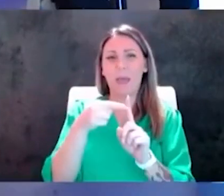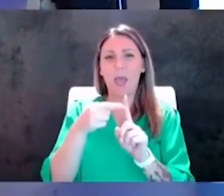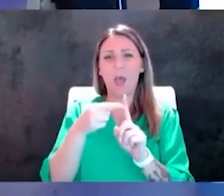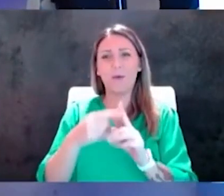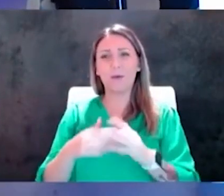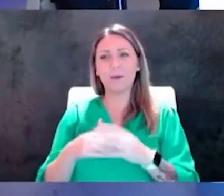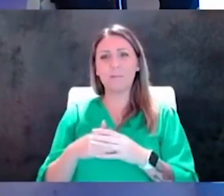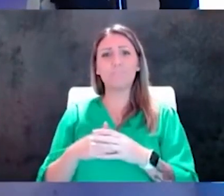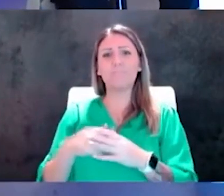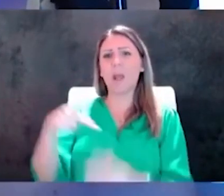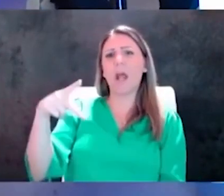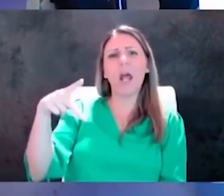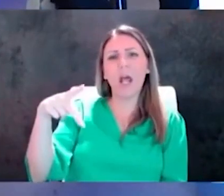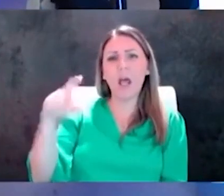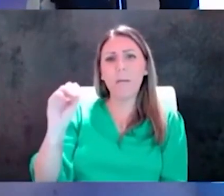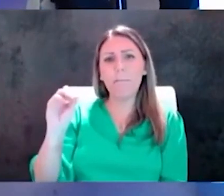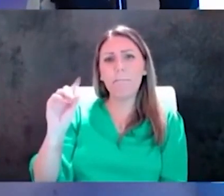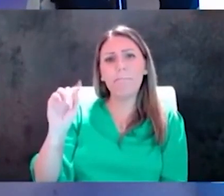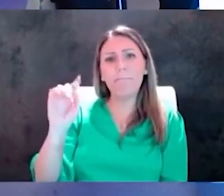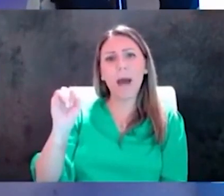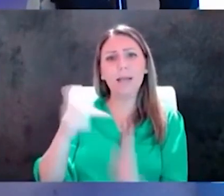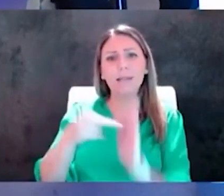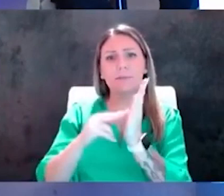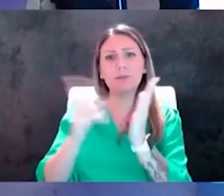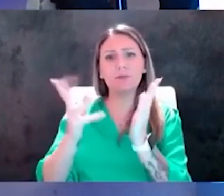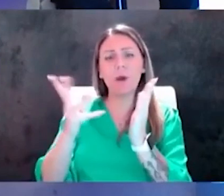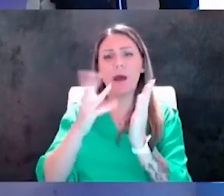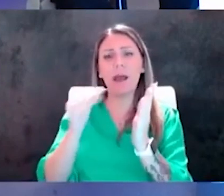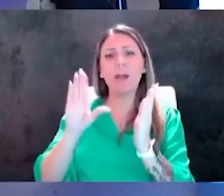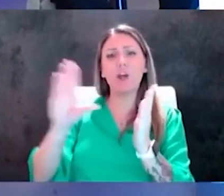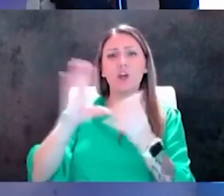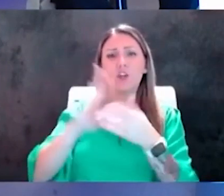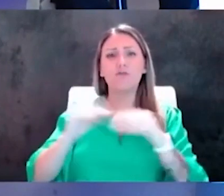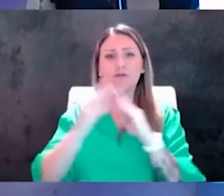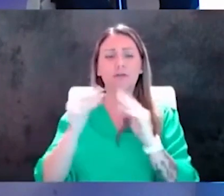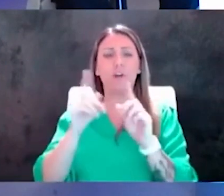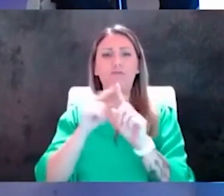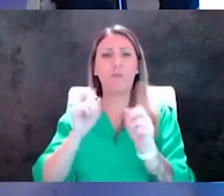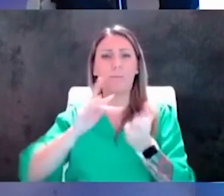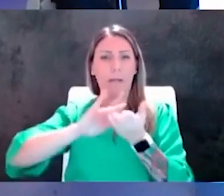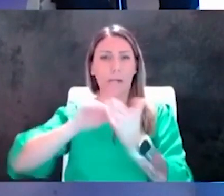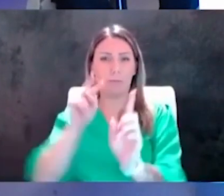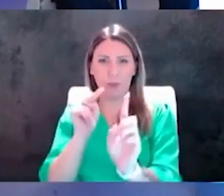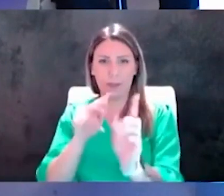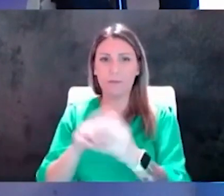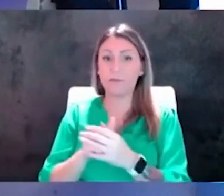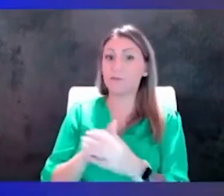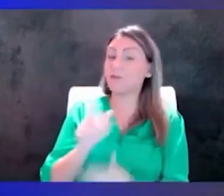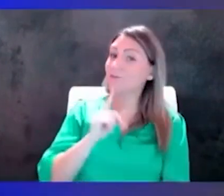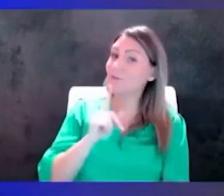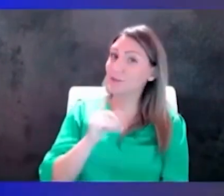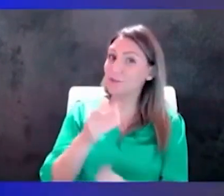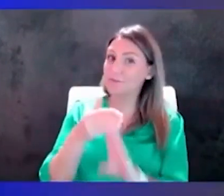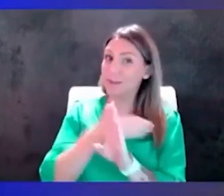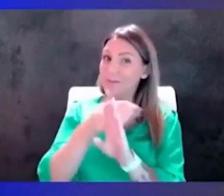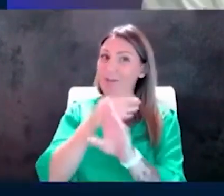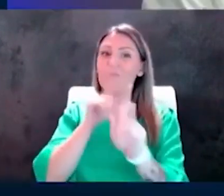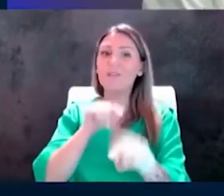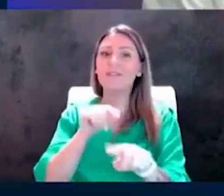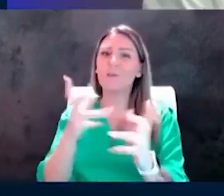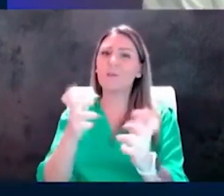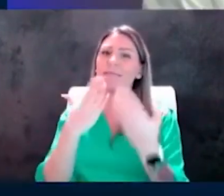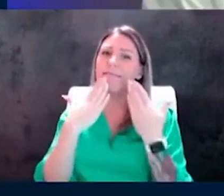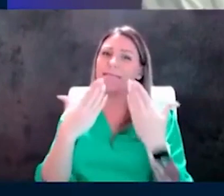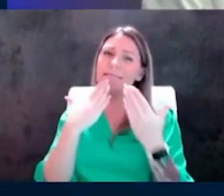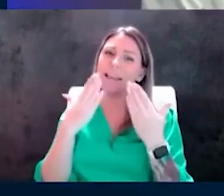POTS is, and tell us a little bit about Mikayla's story from a medical standpoint. Yeah, sure. And before I answer that question, I just want to say thank you again to Mikayla for